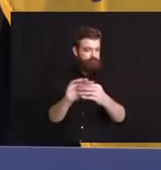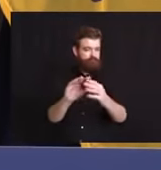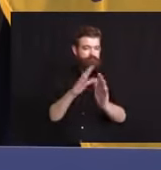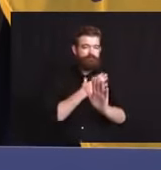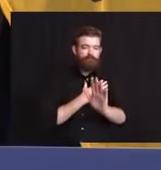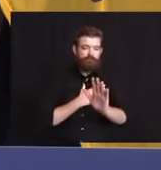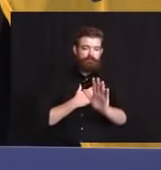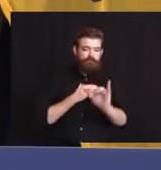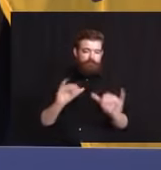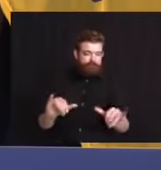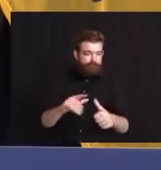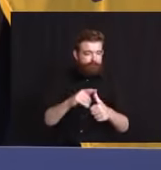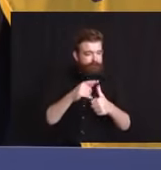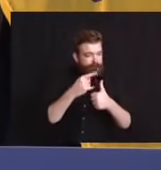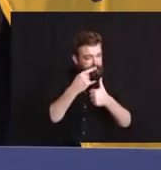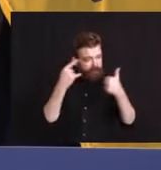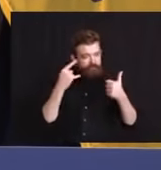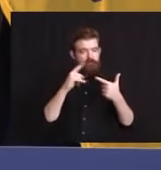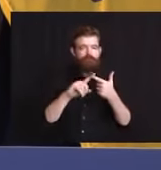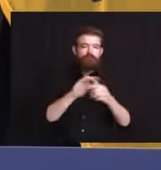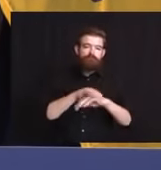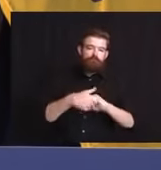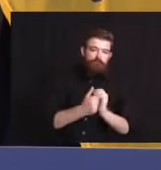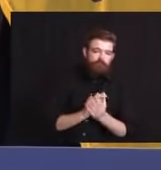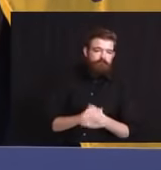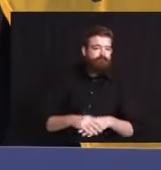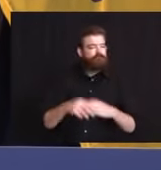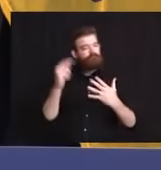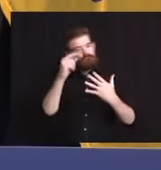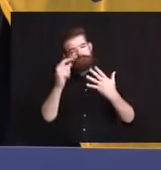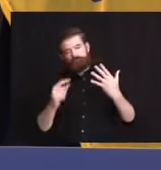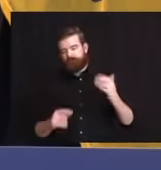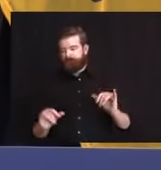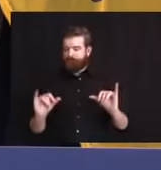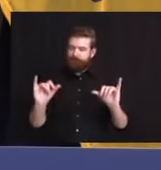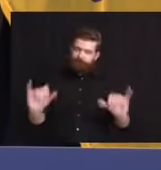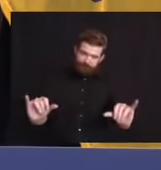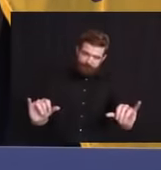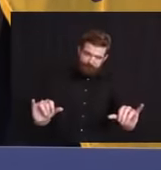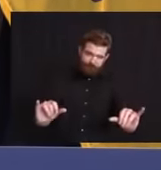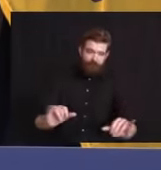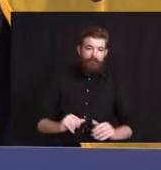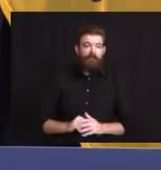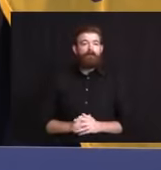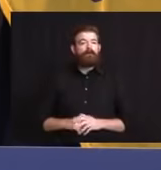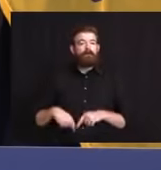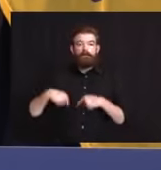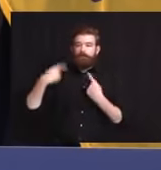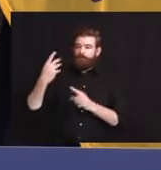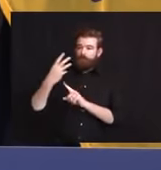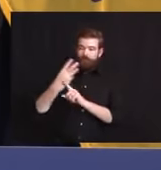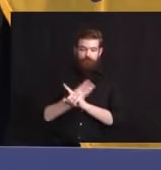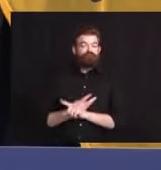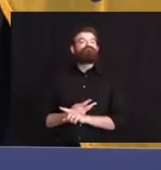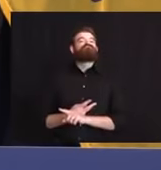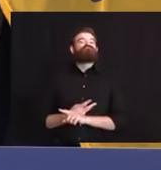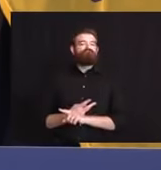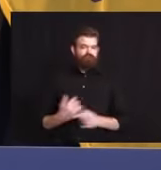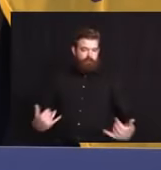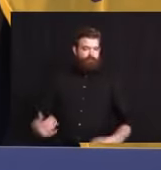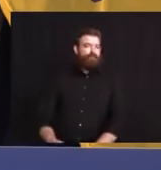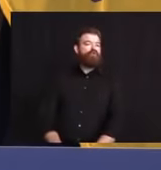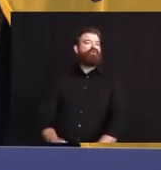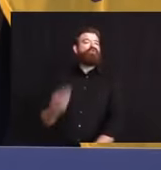in over the 6 months that we've been at this. Let's keep up the diligence, keep